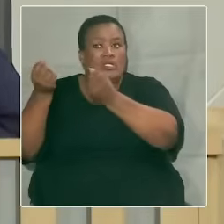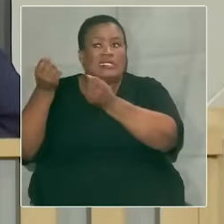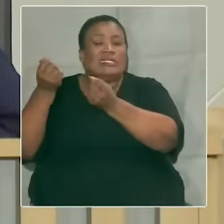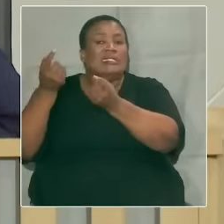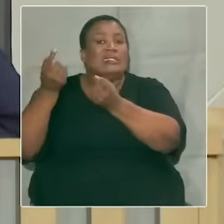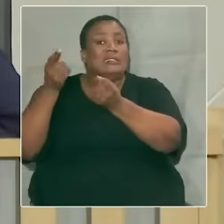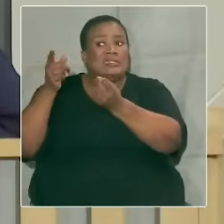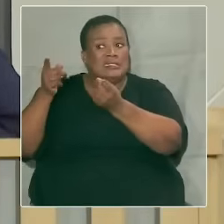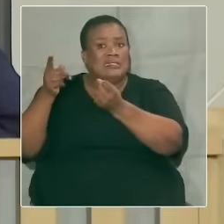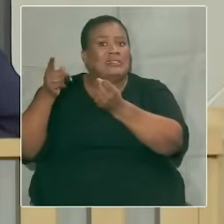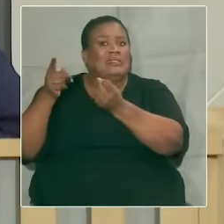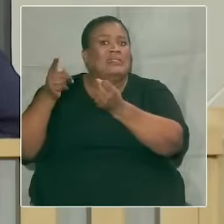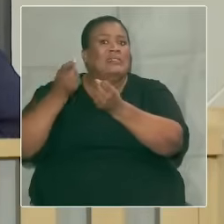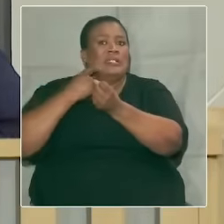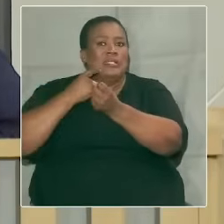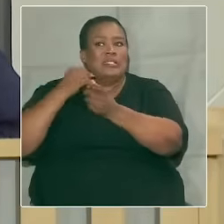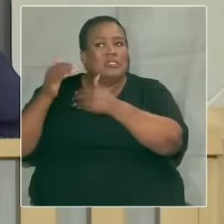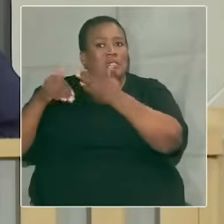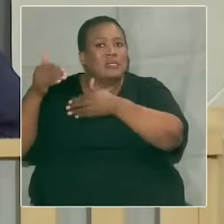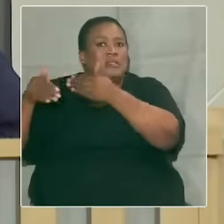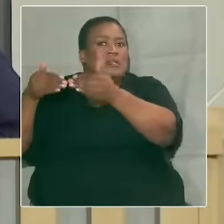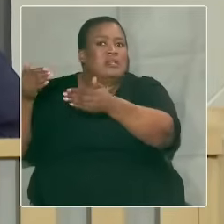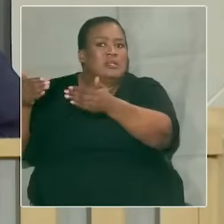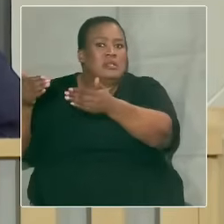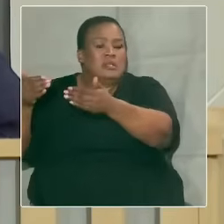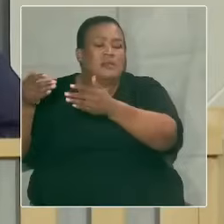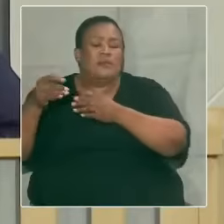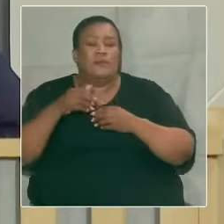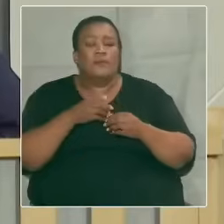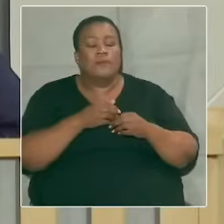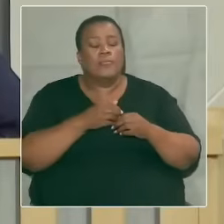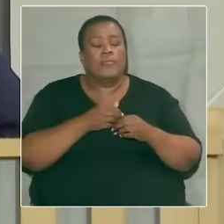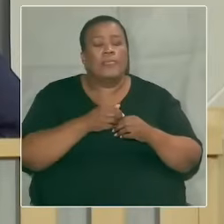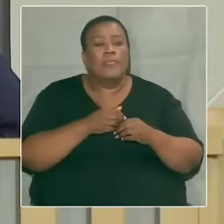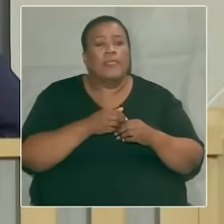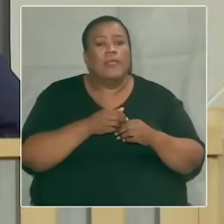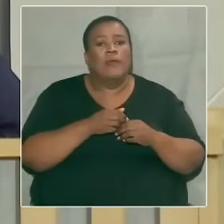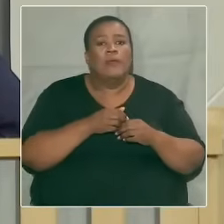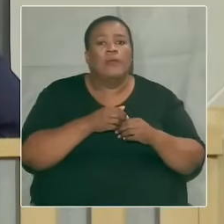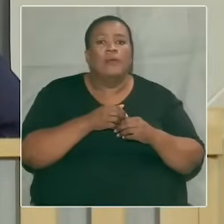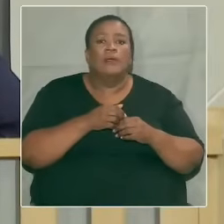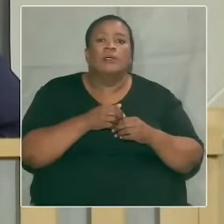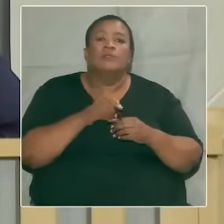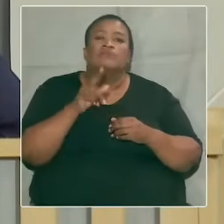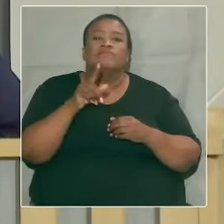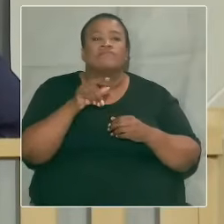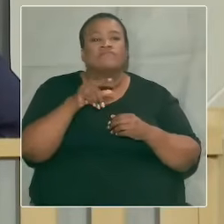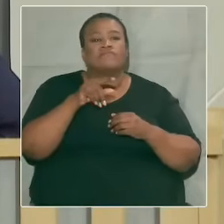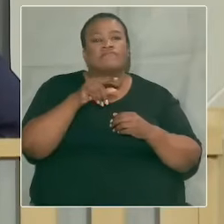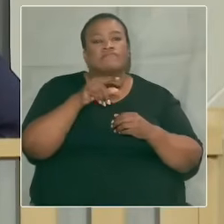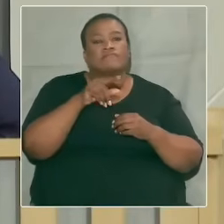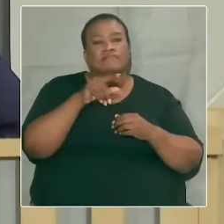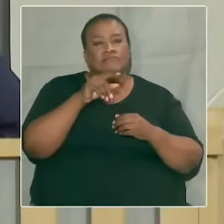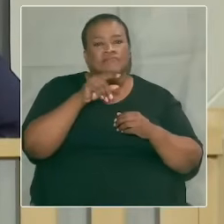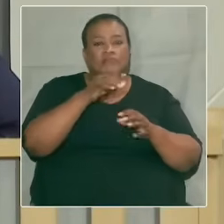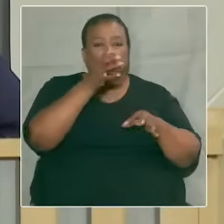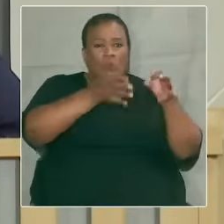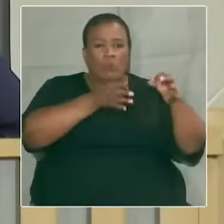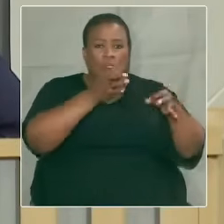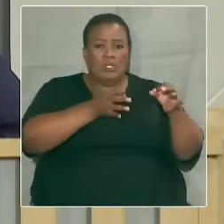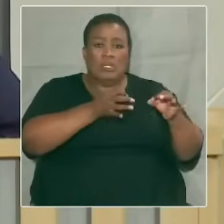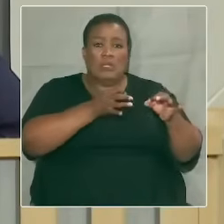by providing intelligence where applicable, particularly regarding politically targeted killings. These